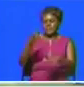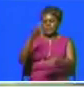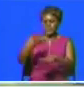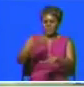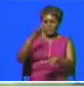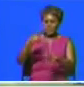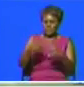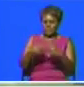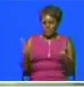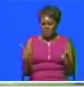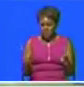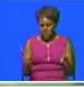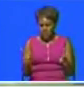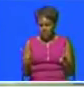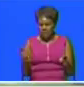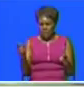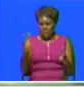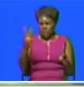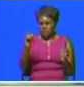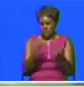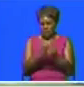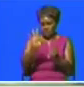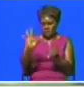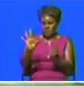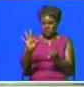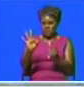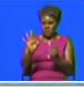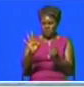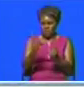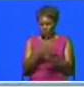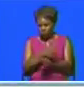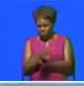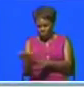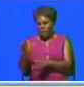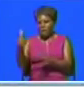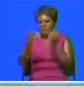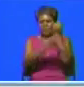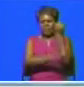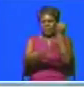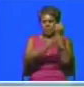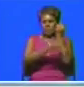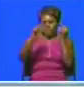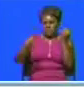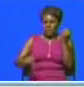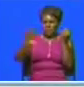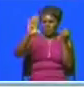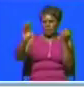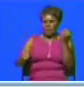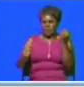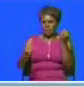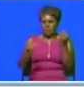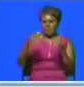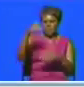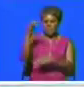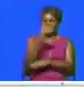we started in very much in 2013 has fizzled out. Other countries such as South Africa and Zanzibar are among